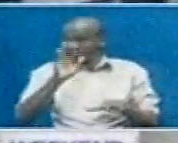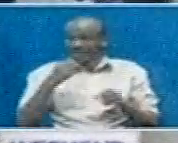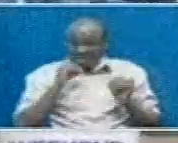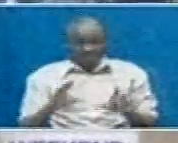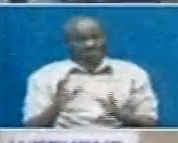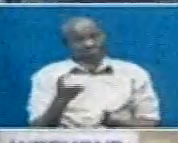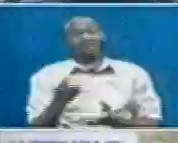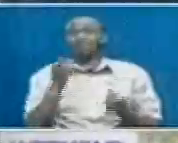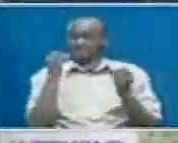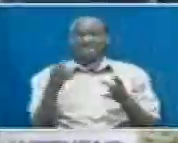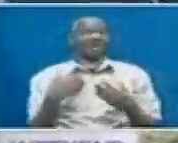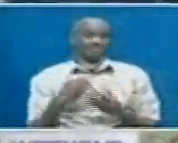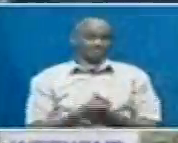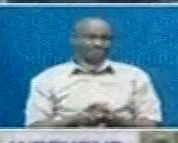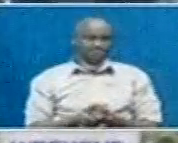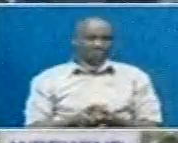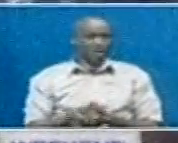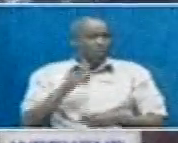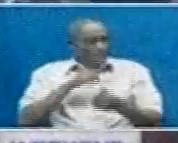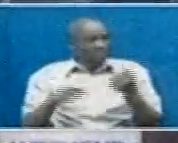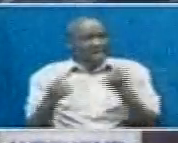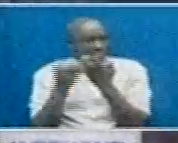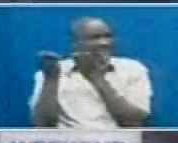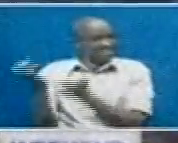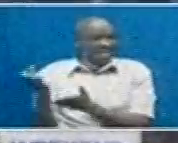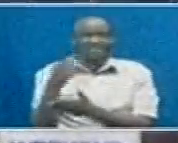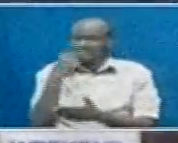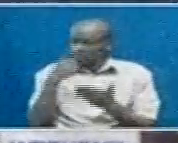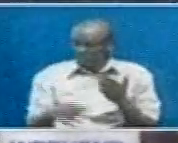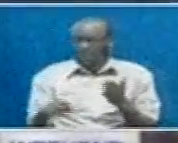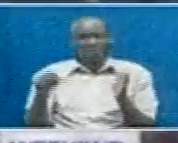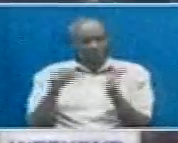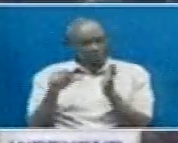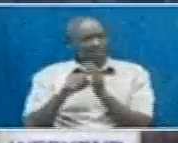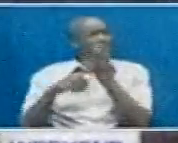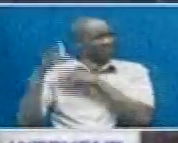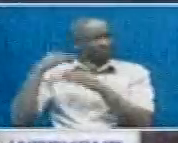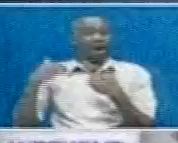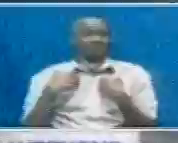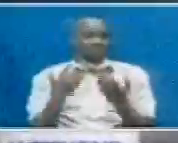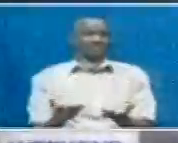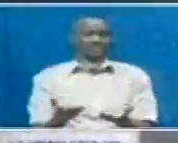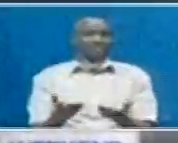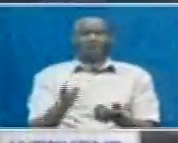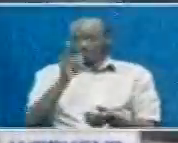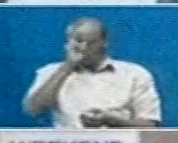rise. The incident at Mengo Farm now reignites a dispute that has seen even the Trans Nzoia